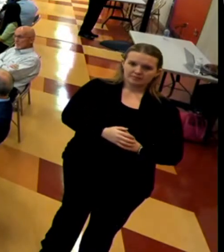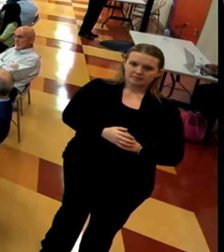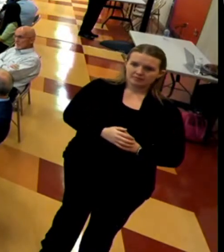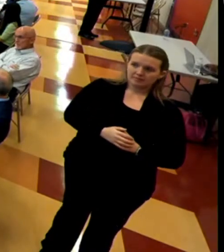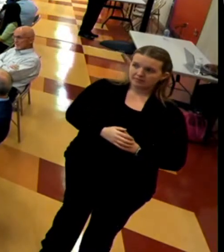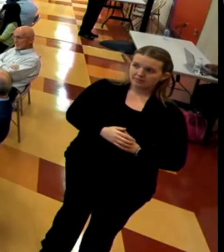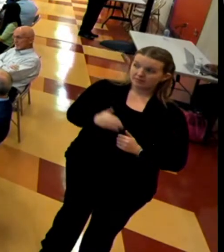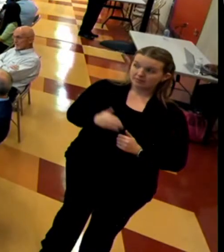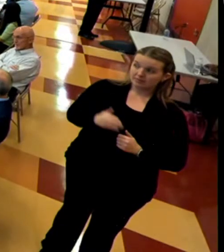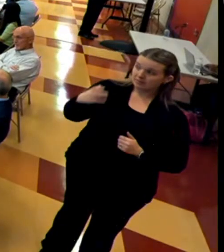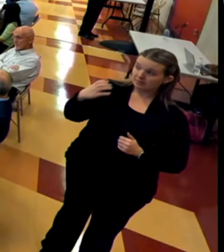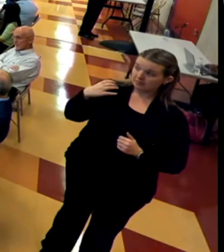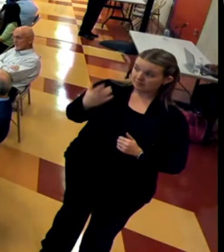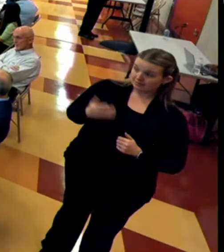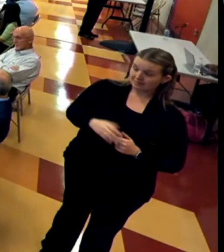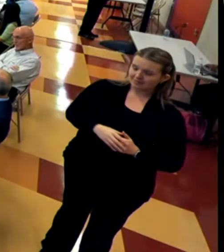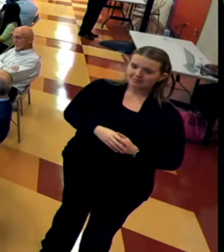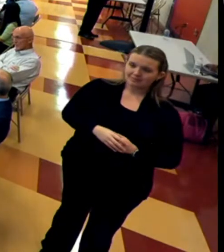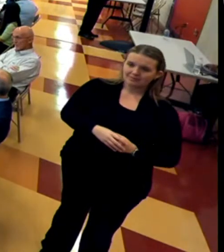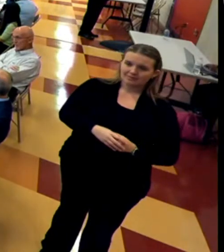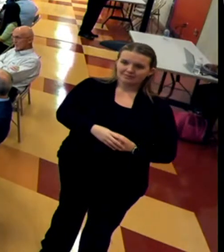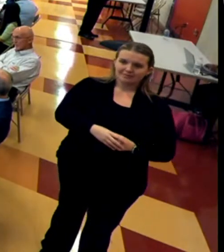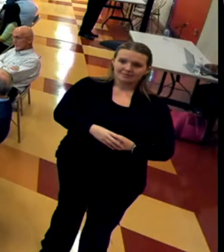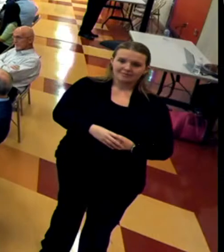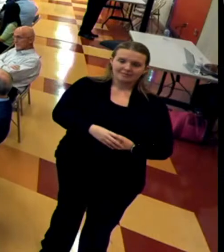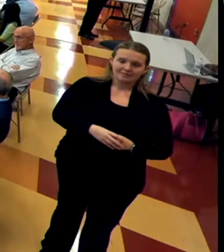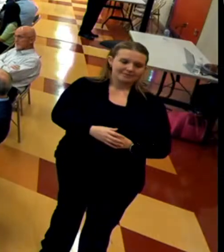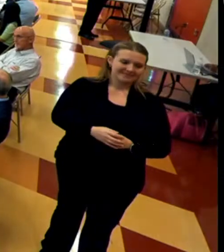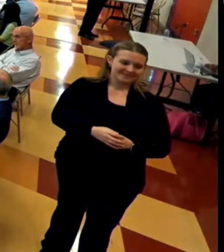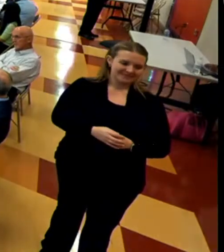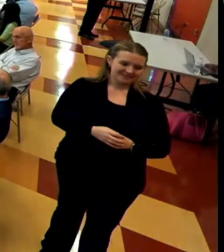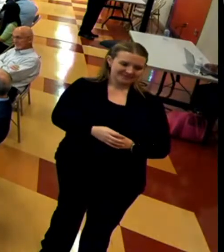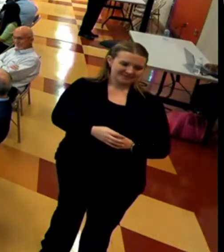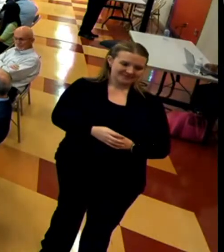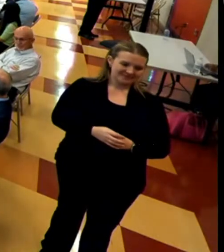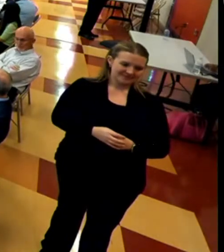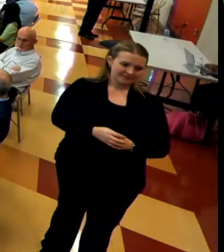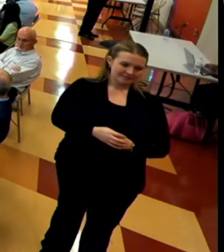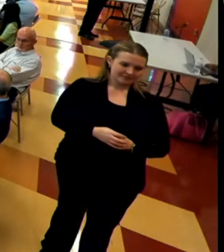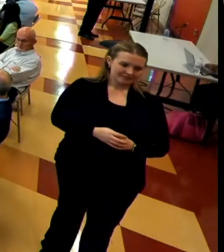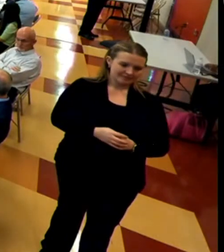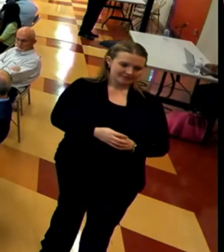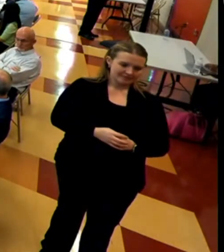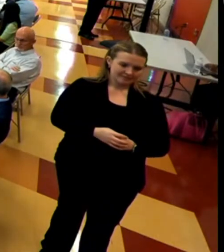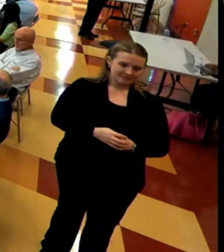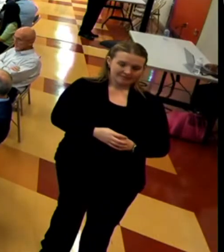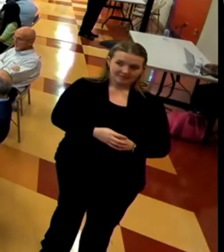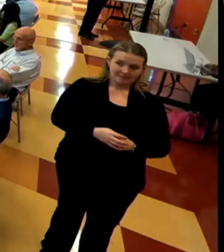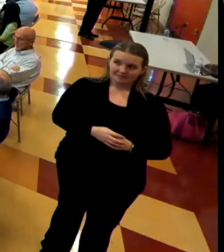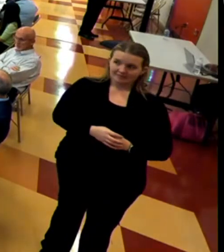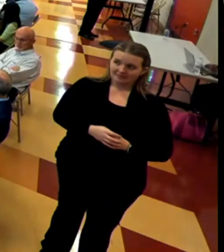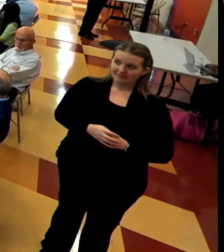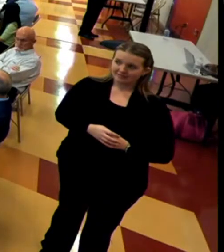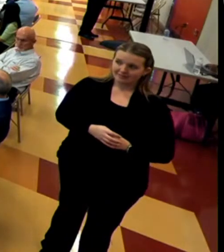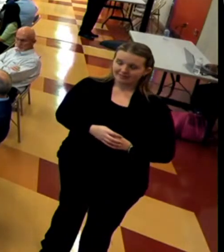Yes, do you have a mic? Oh, I have a mic.